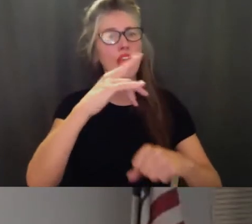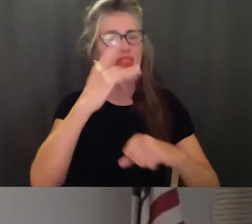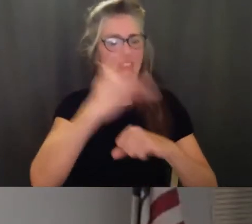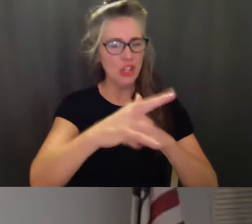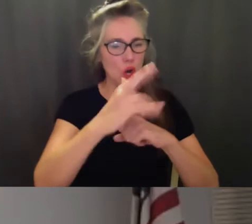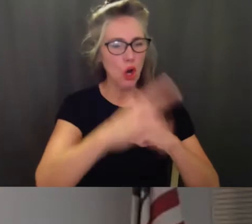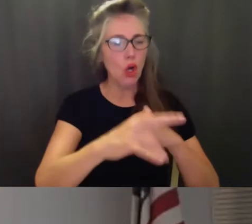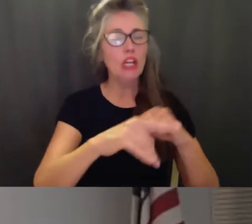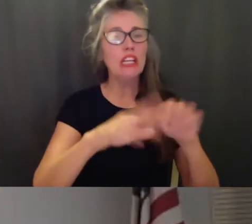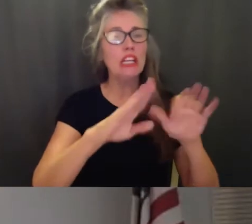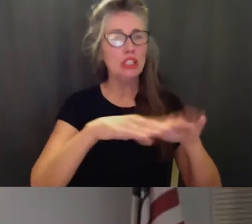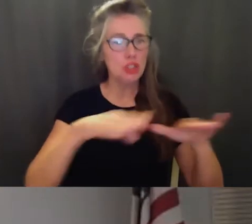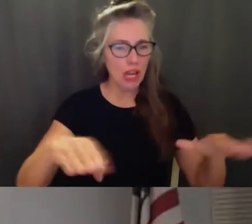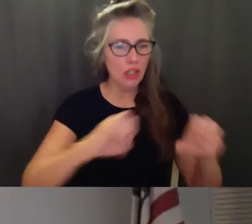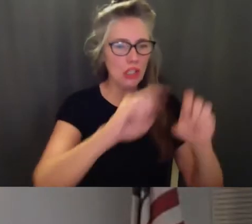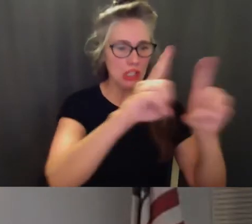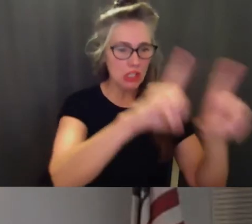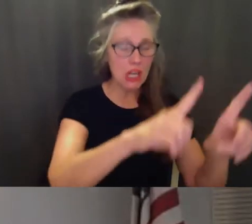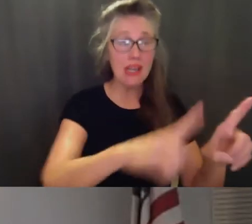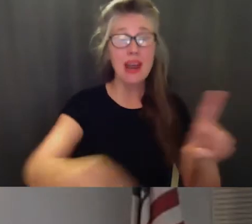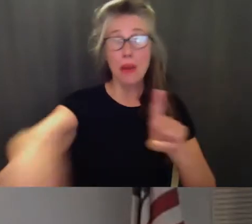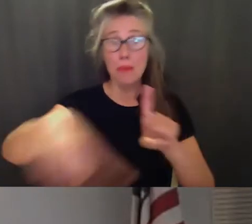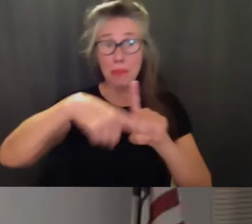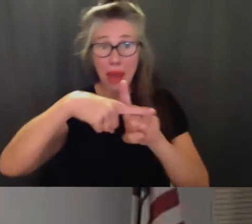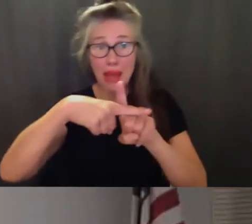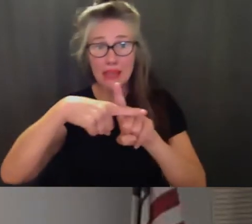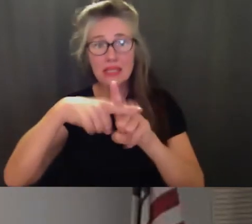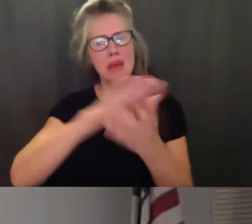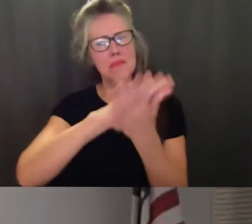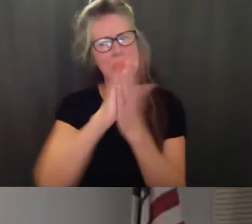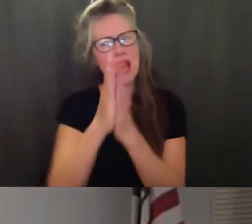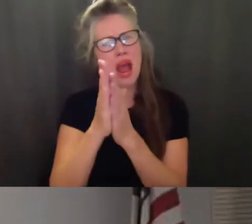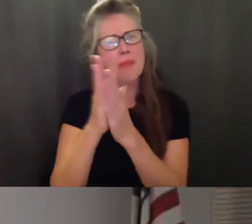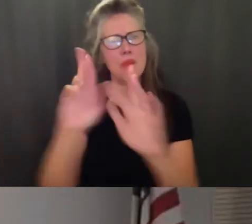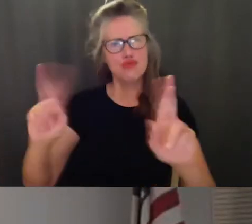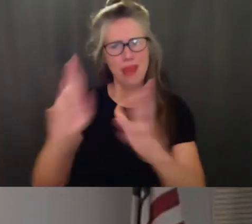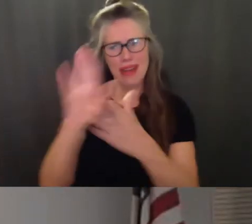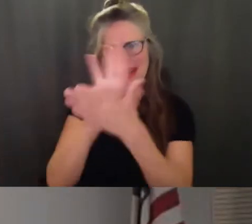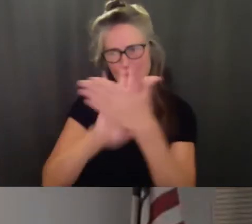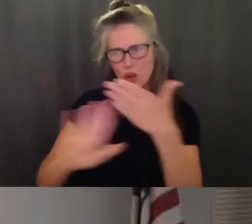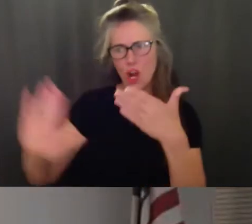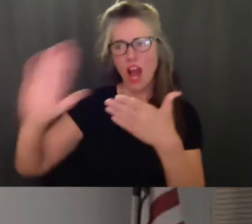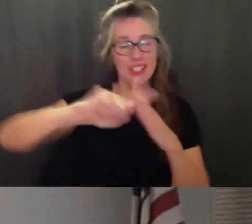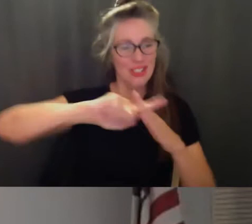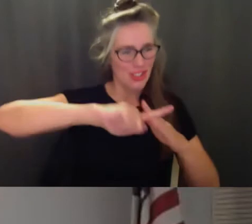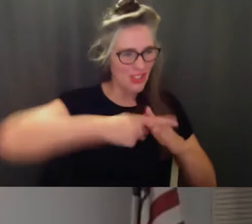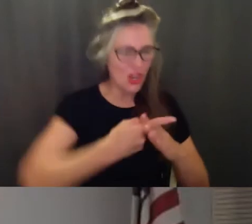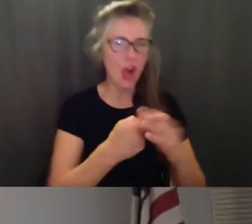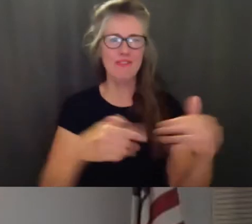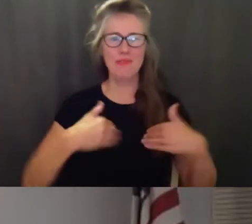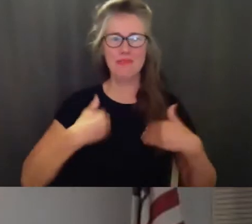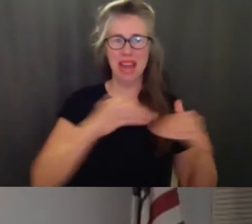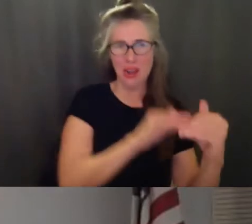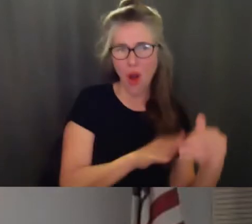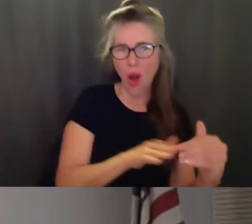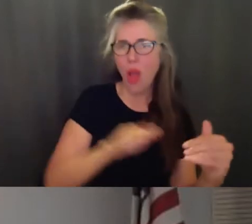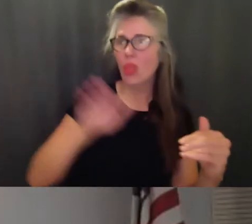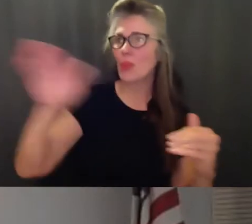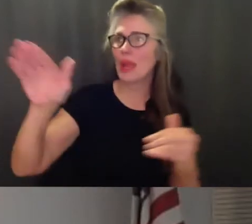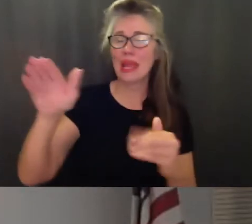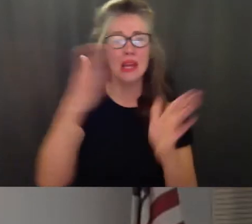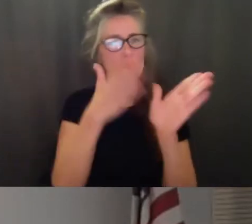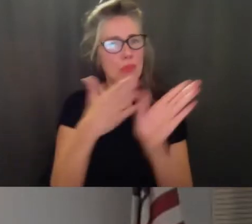career readiness in terms of assuring that our students get off to the right start and have that support, and then also prepare for the